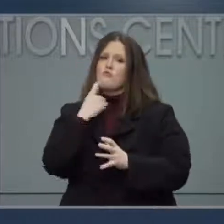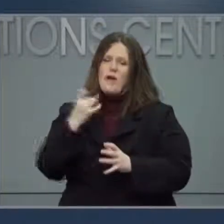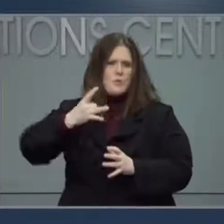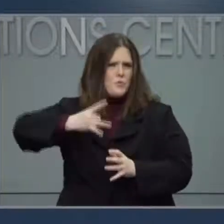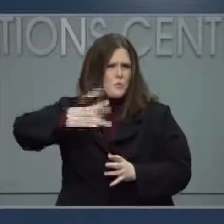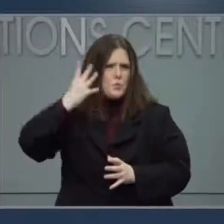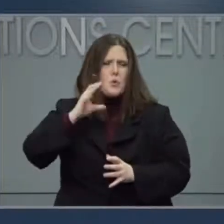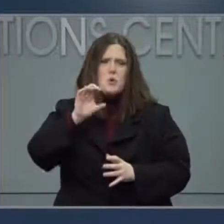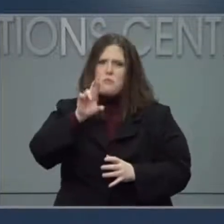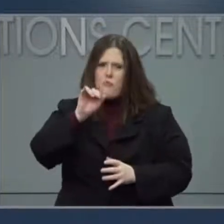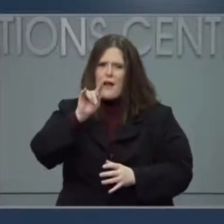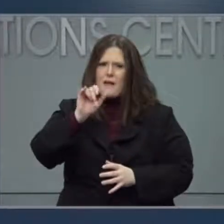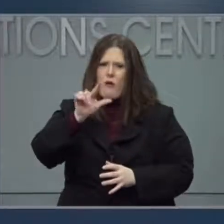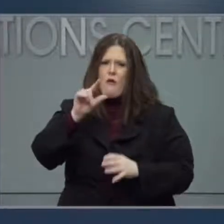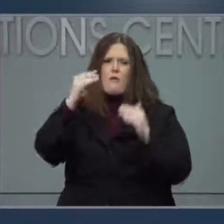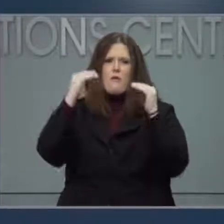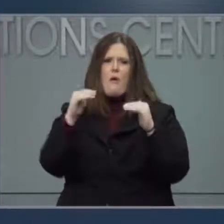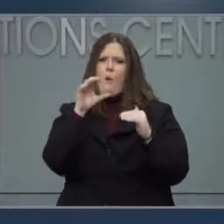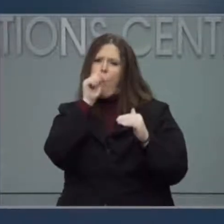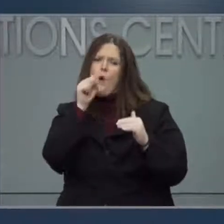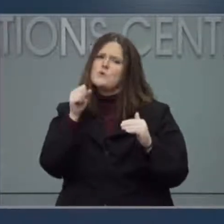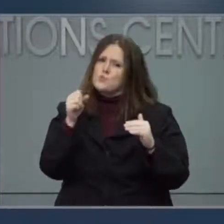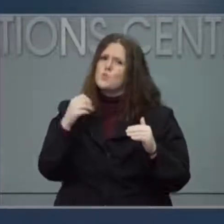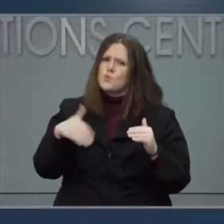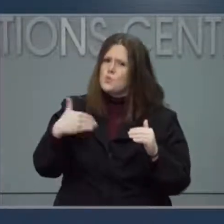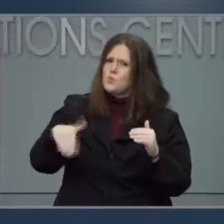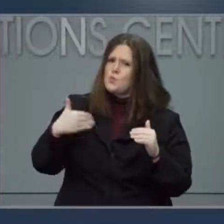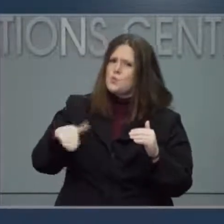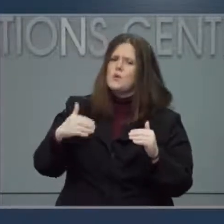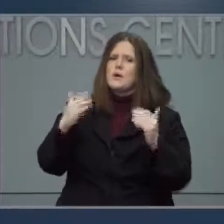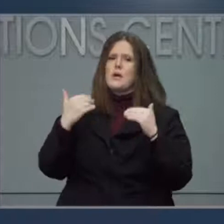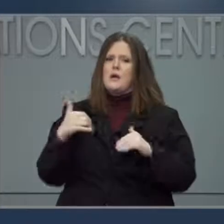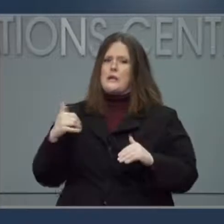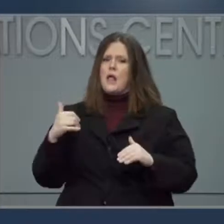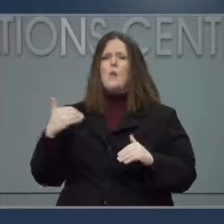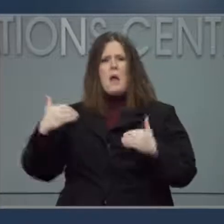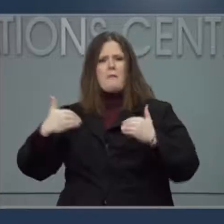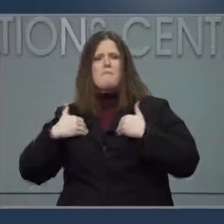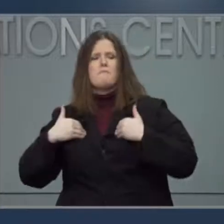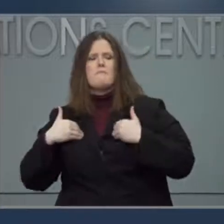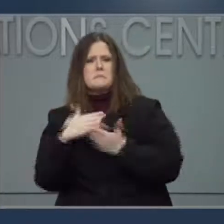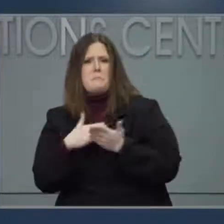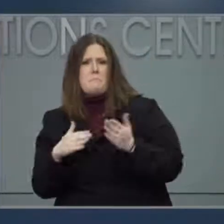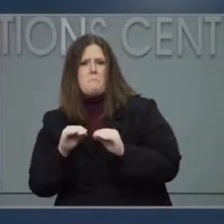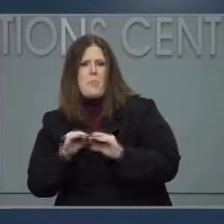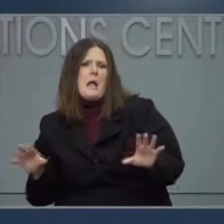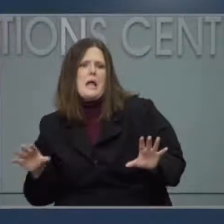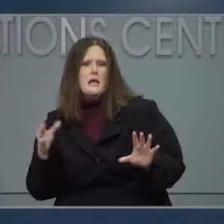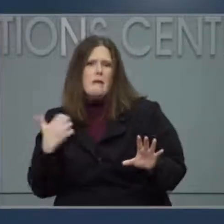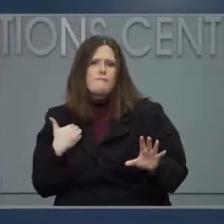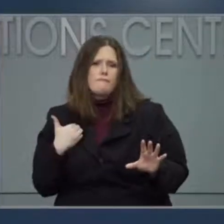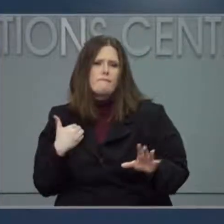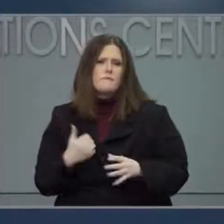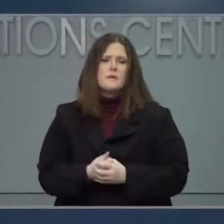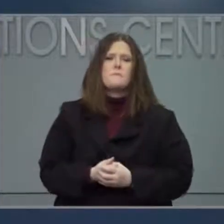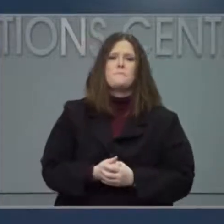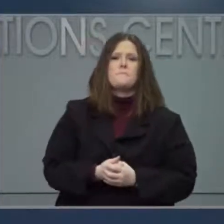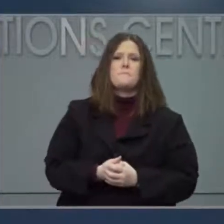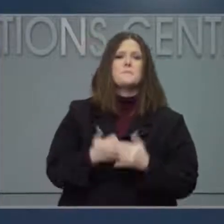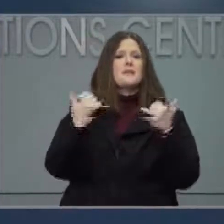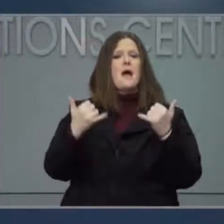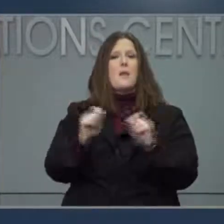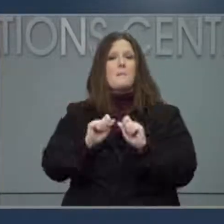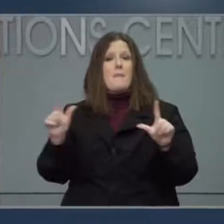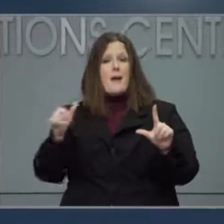spread, orange substantial, yellow is significant. Now this slide shows an updated county alert map. Again, we